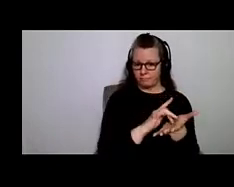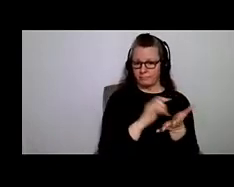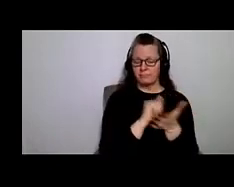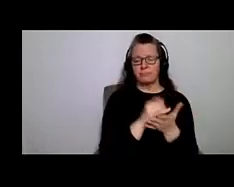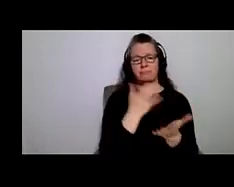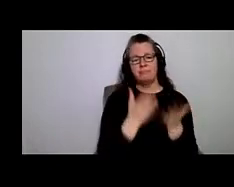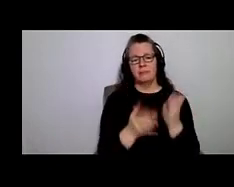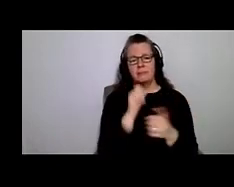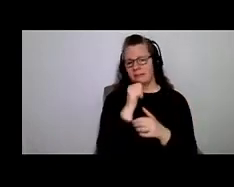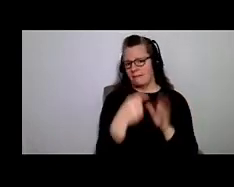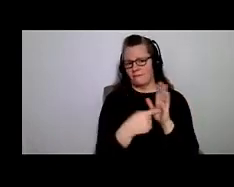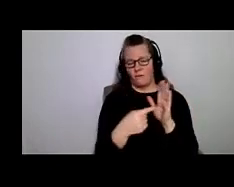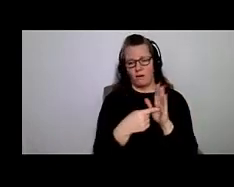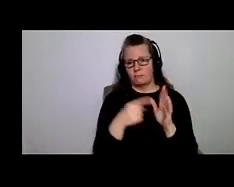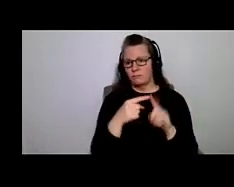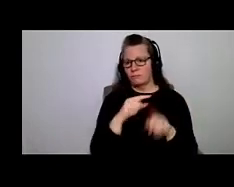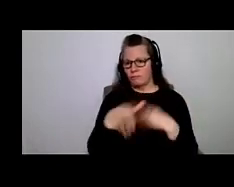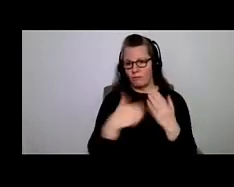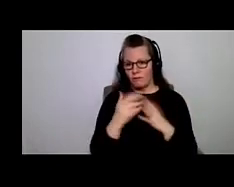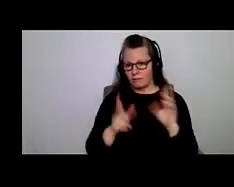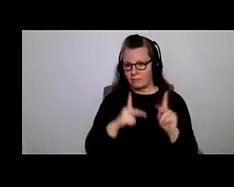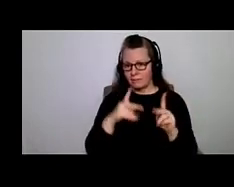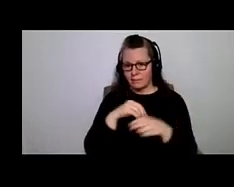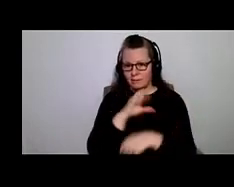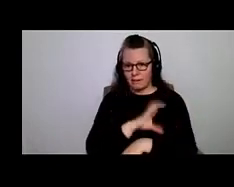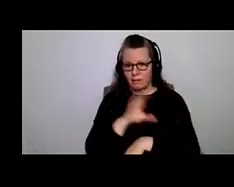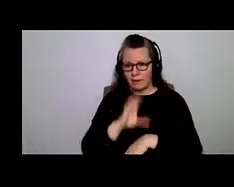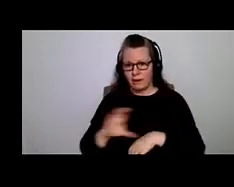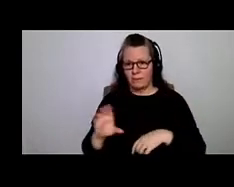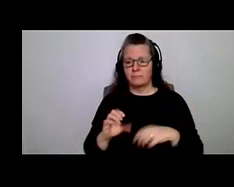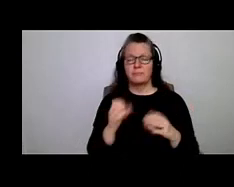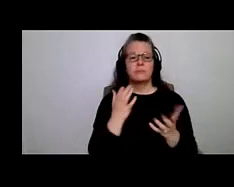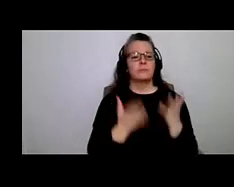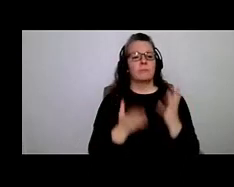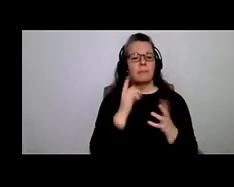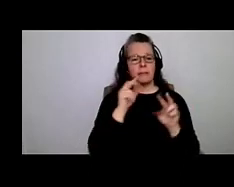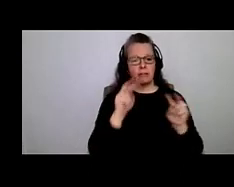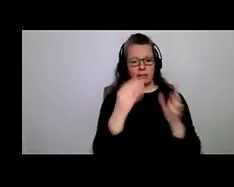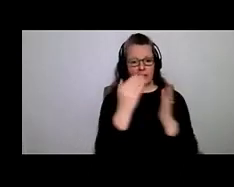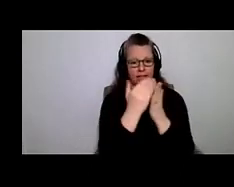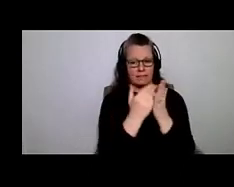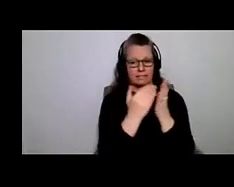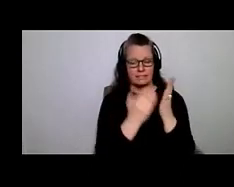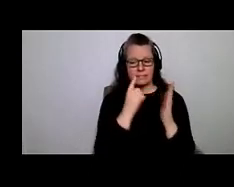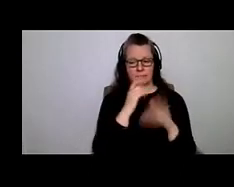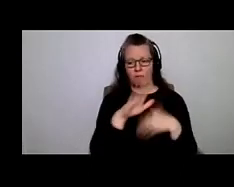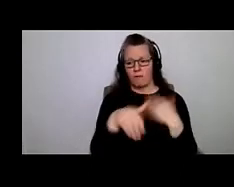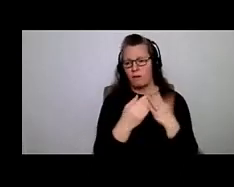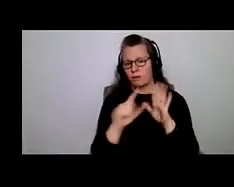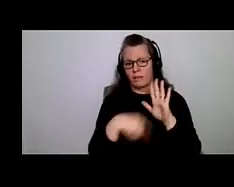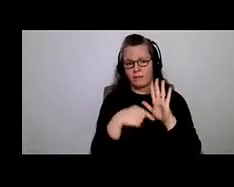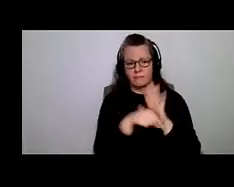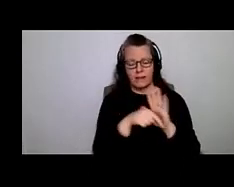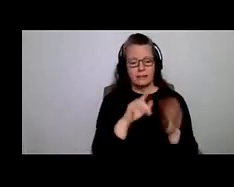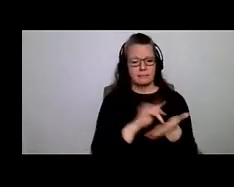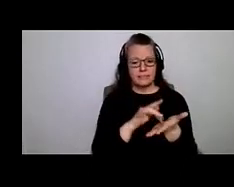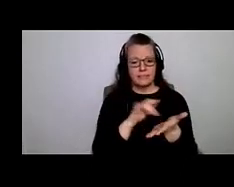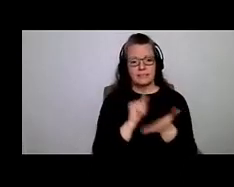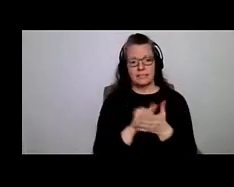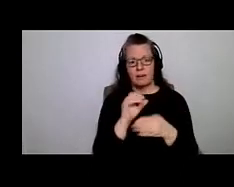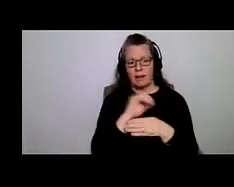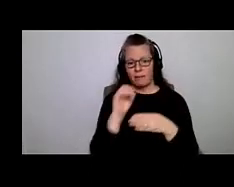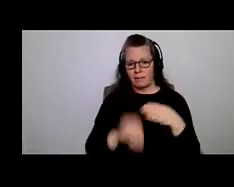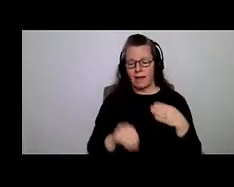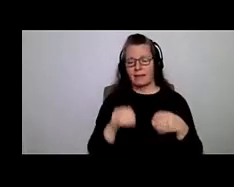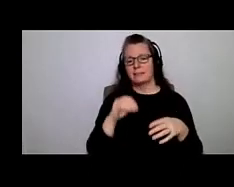unaffordable to Coloradans. So they will go through and look at the lists of qualifying drugs that are outlined in statutory criteria